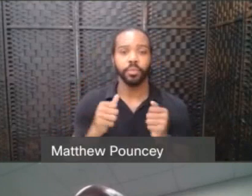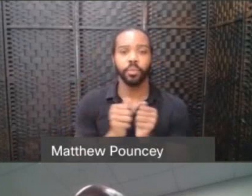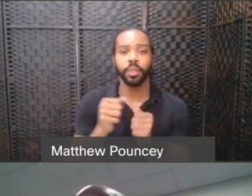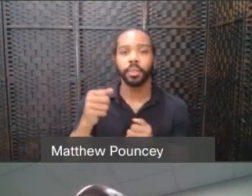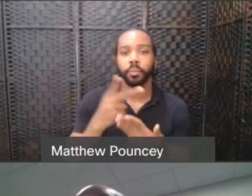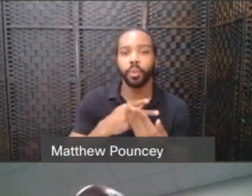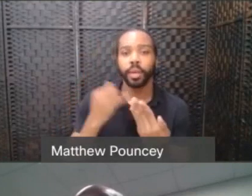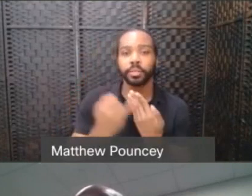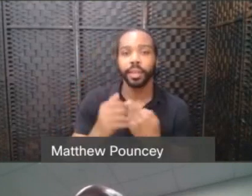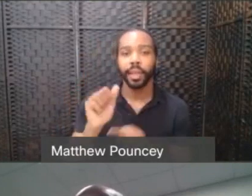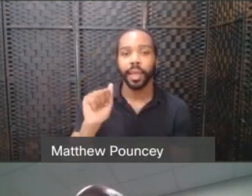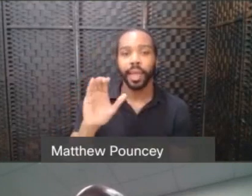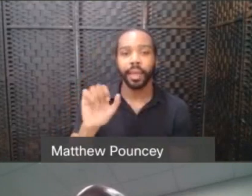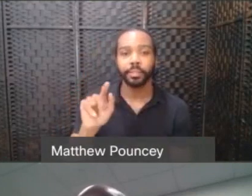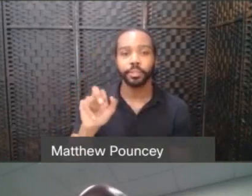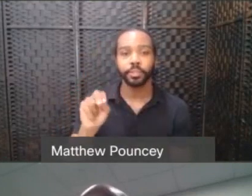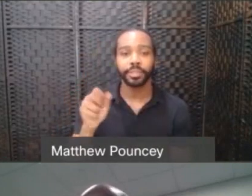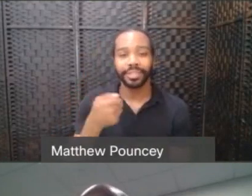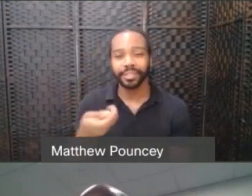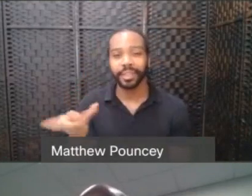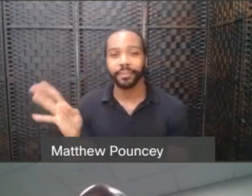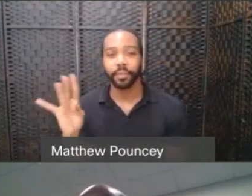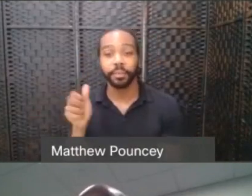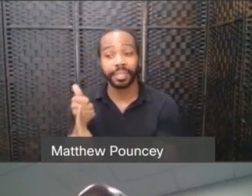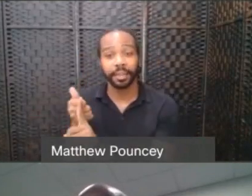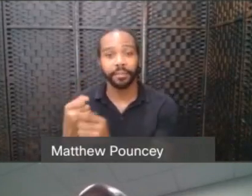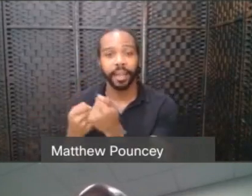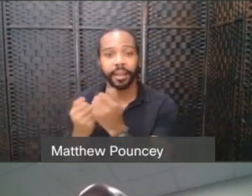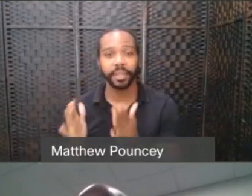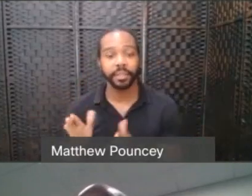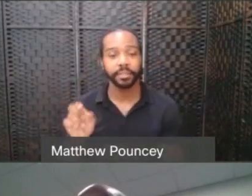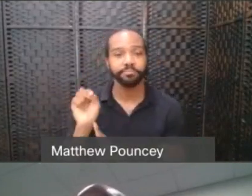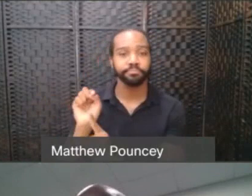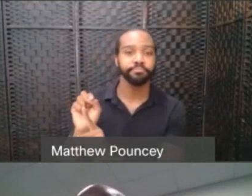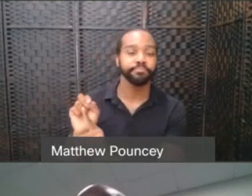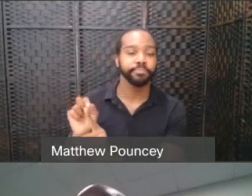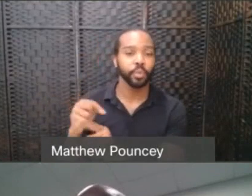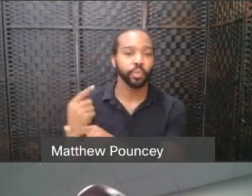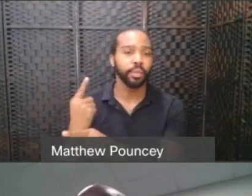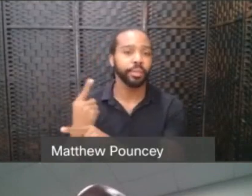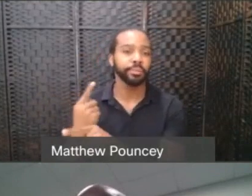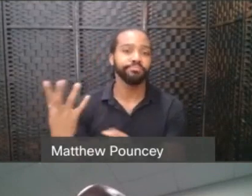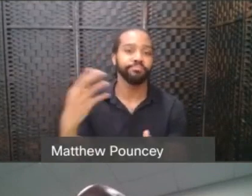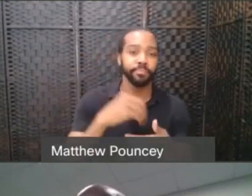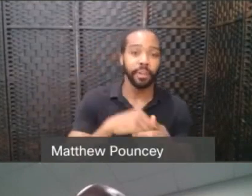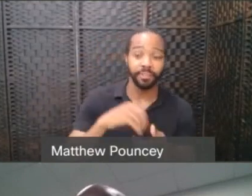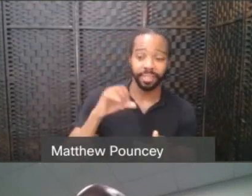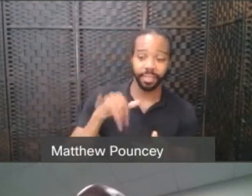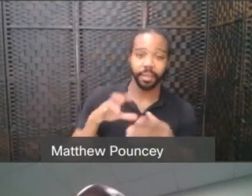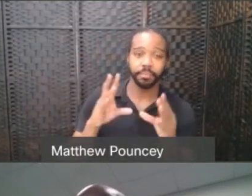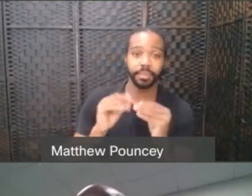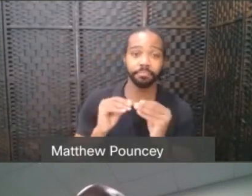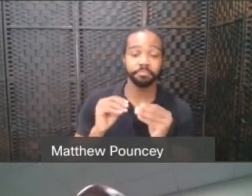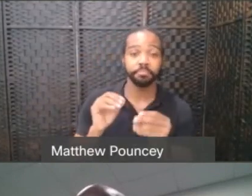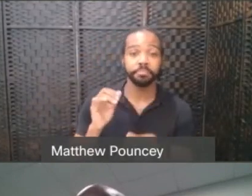Action, several of the self-advocates who are regular participants on that call